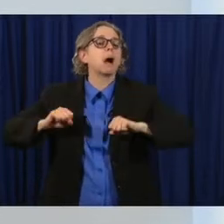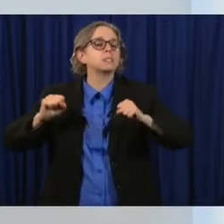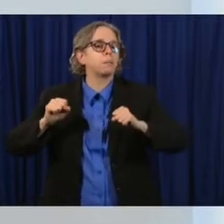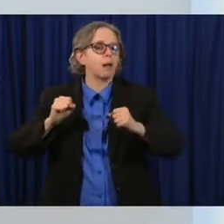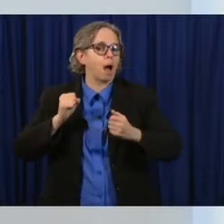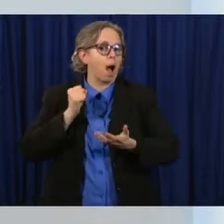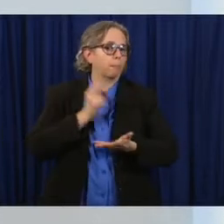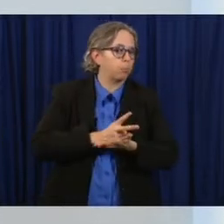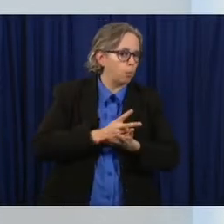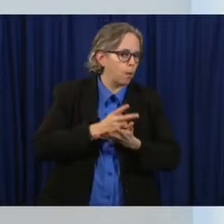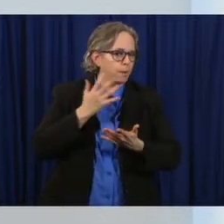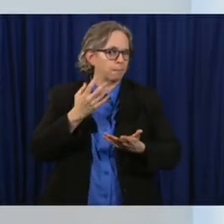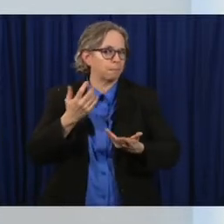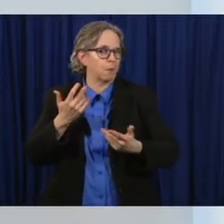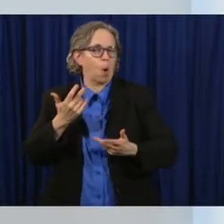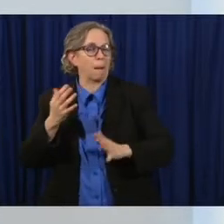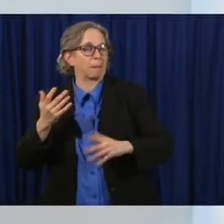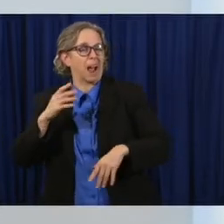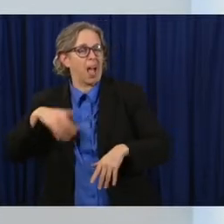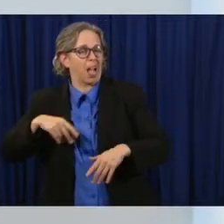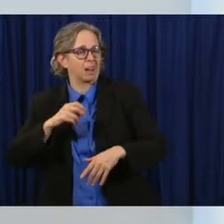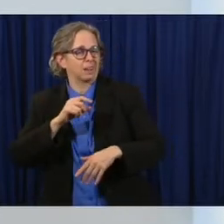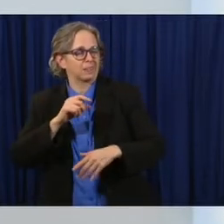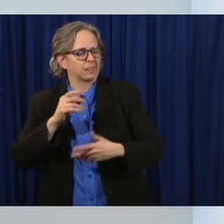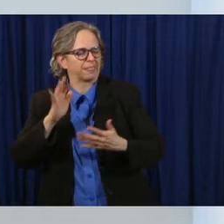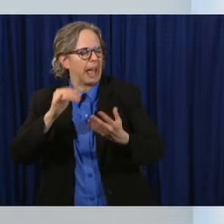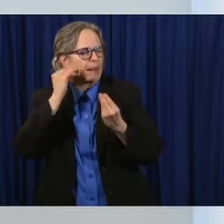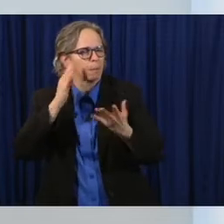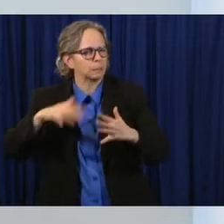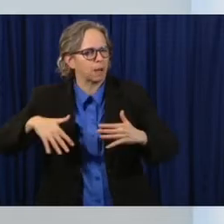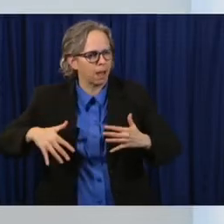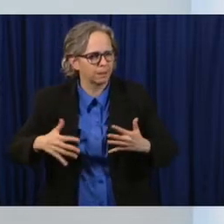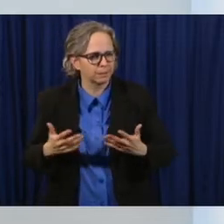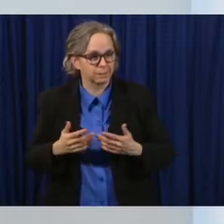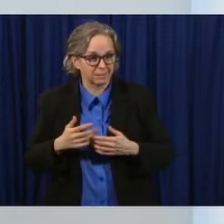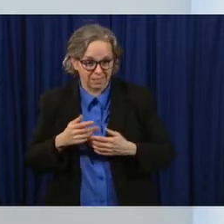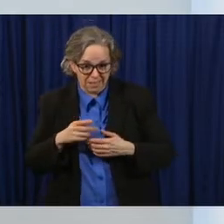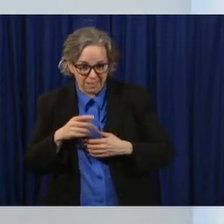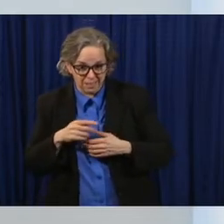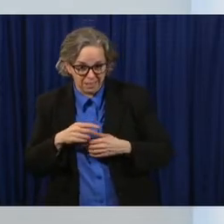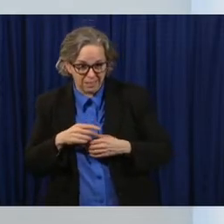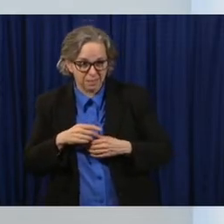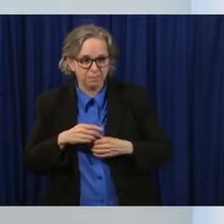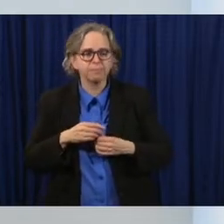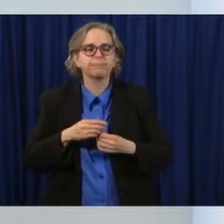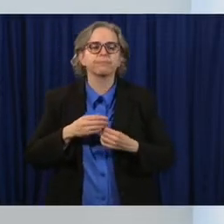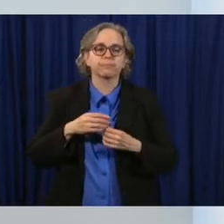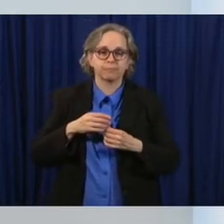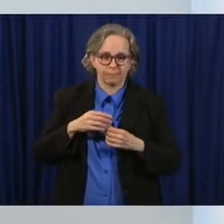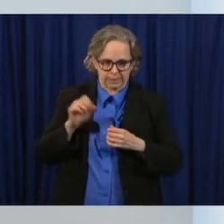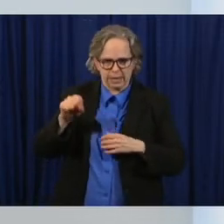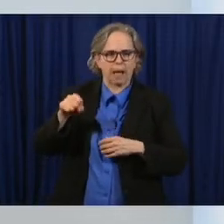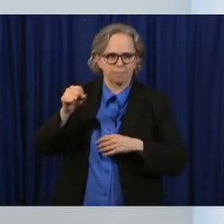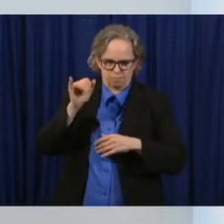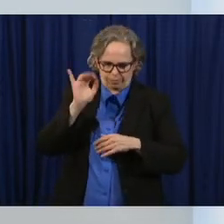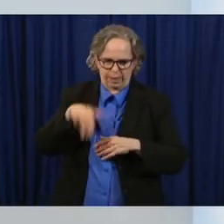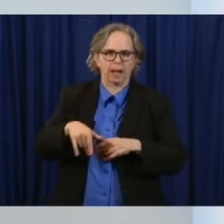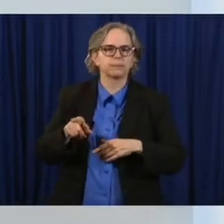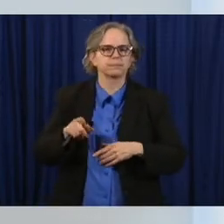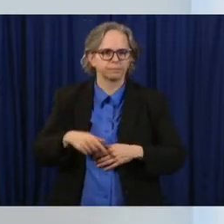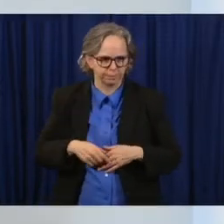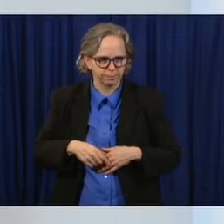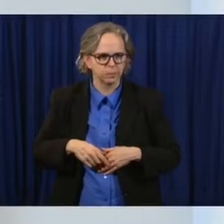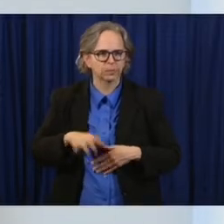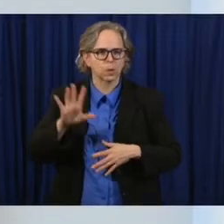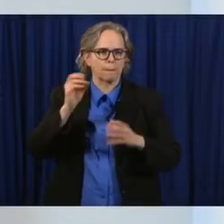I don't have that information at my disposal. Kim, do you have that? I do. Thank you, Lieutenant Governor. One moment.